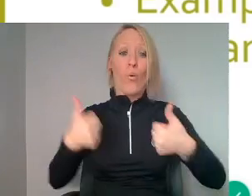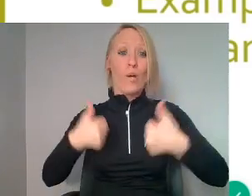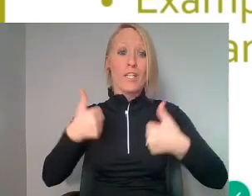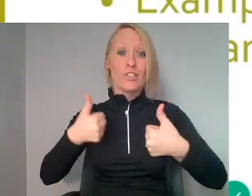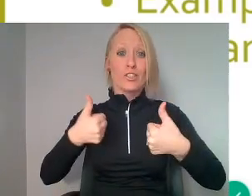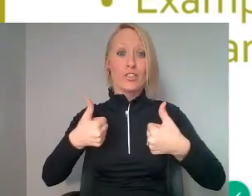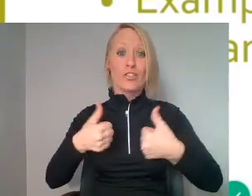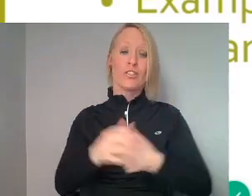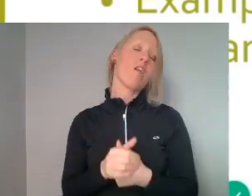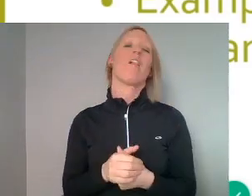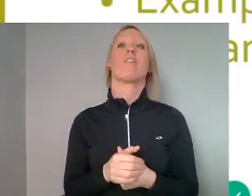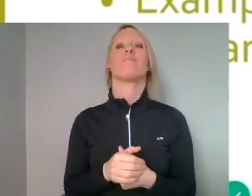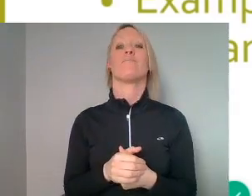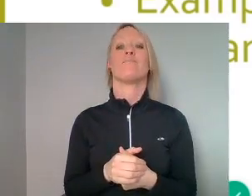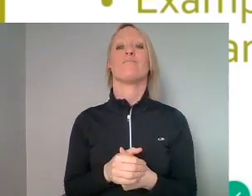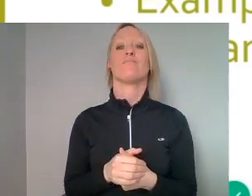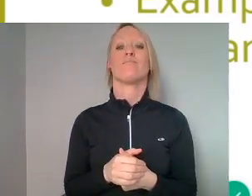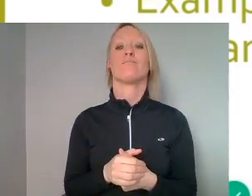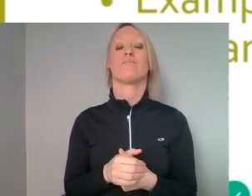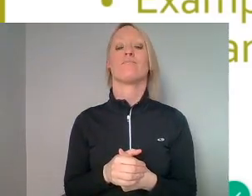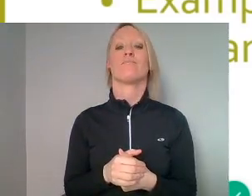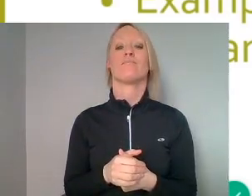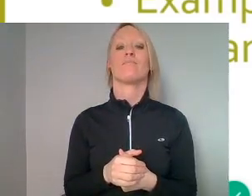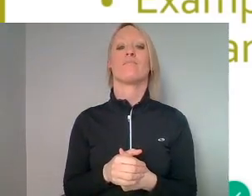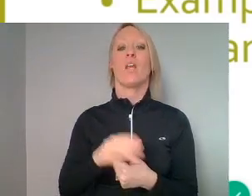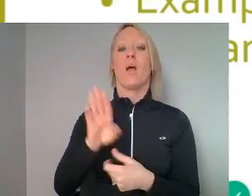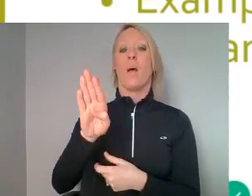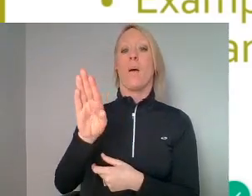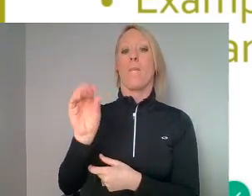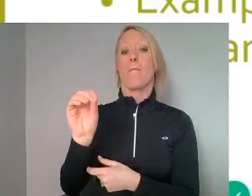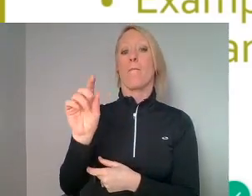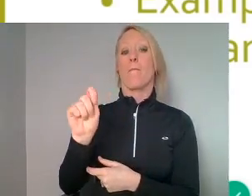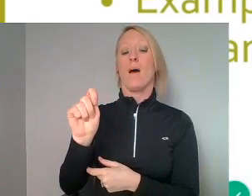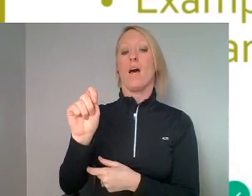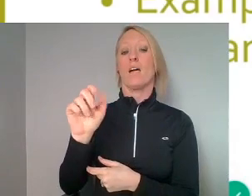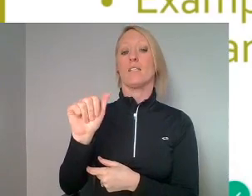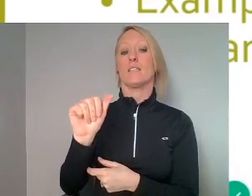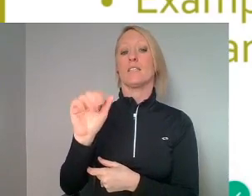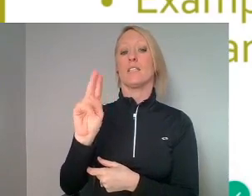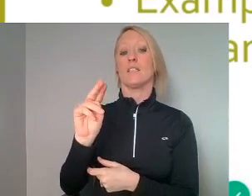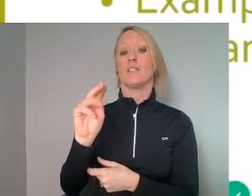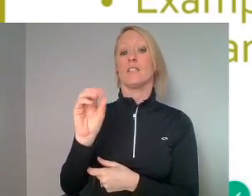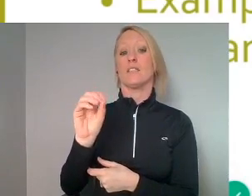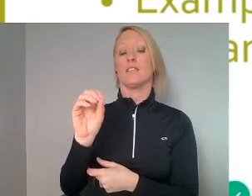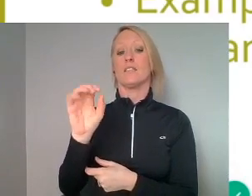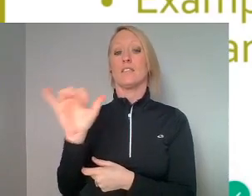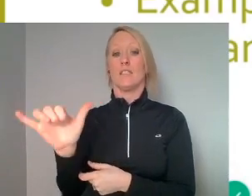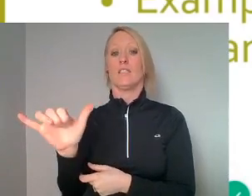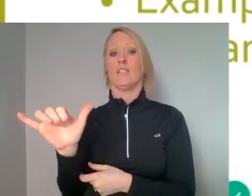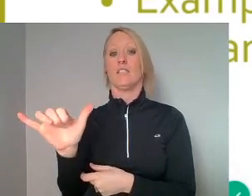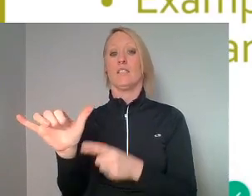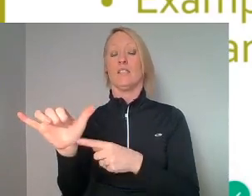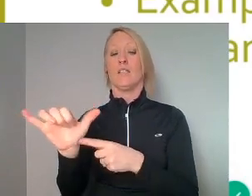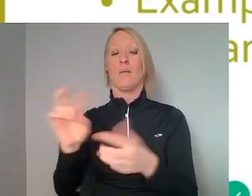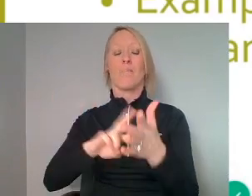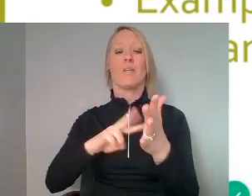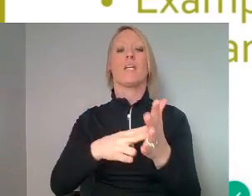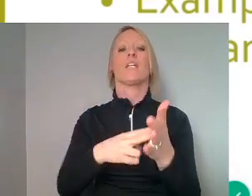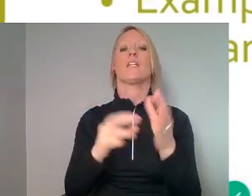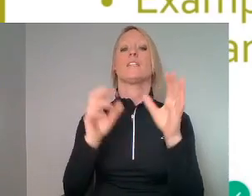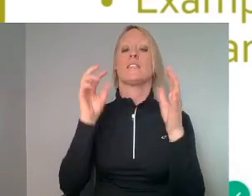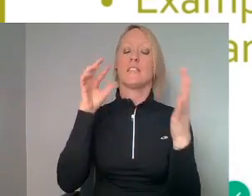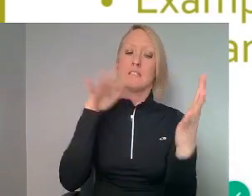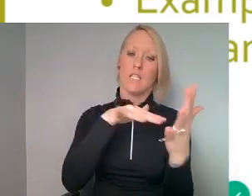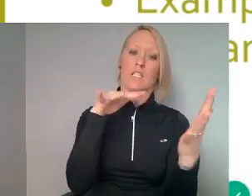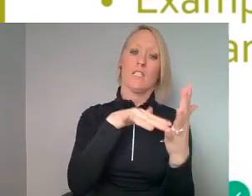talking about the botany of a plant, so botany is the study of plants, there are many, many vegetables that are